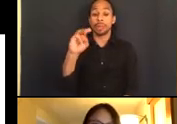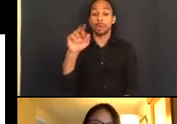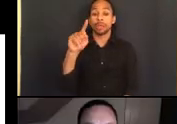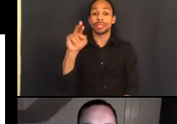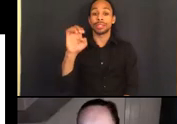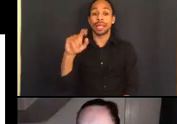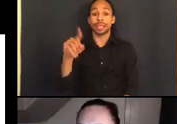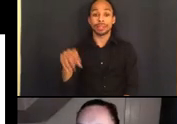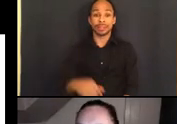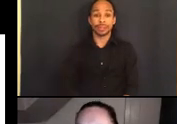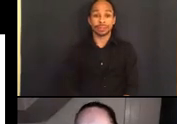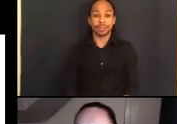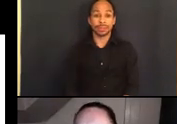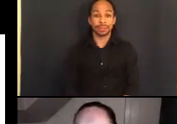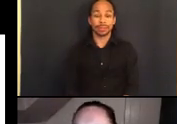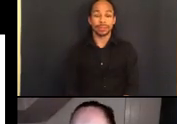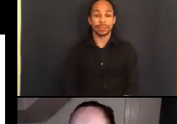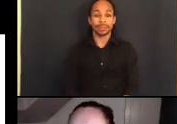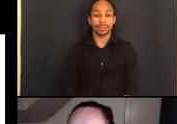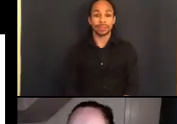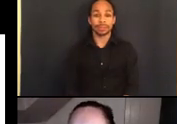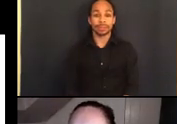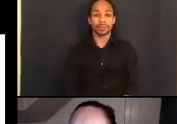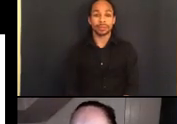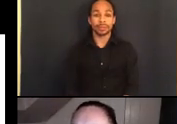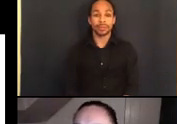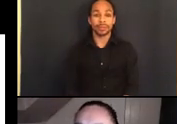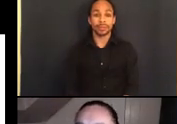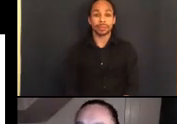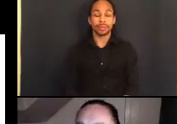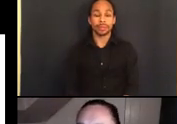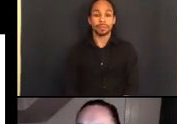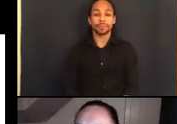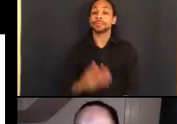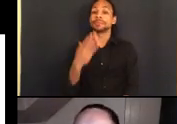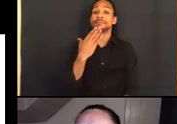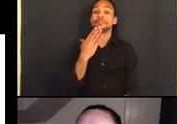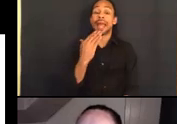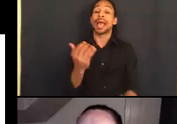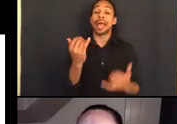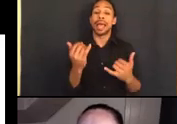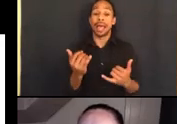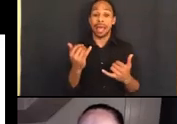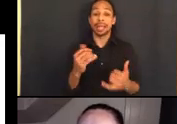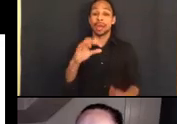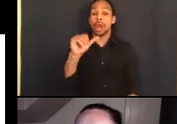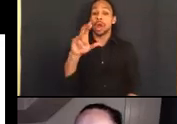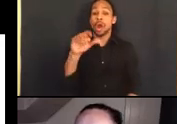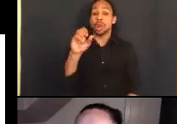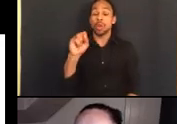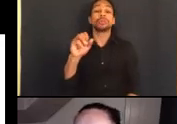Thank you so much. And so now we're going to begin speaking about immigrant